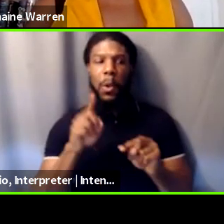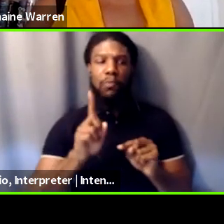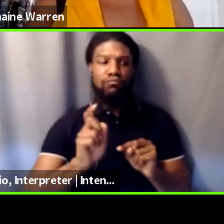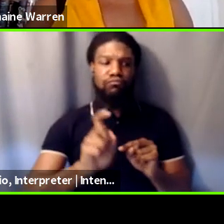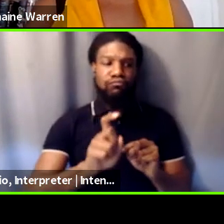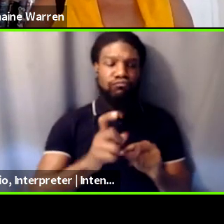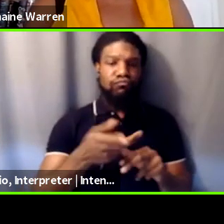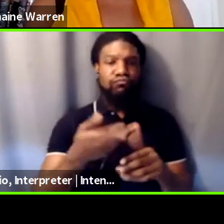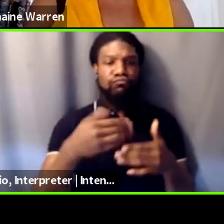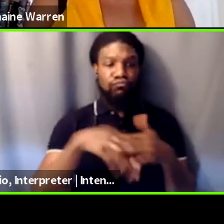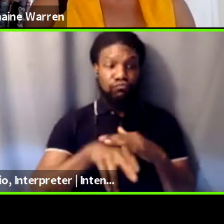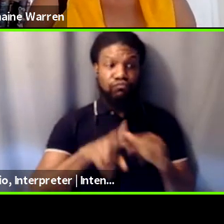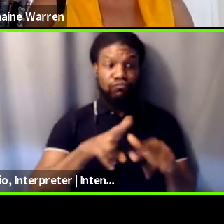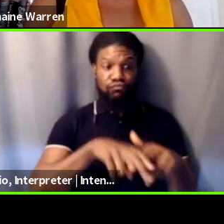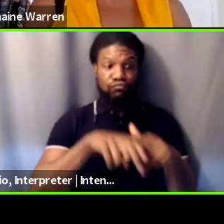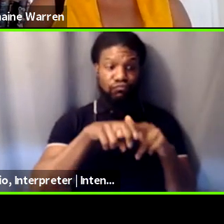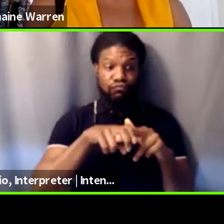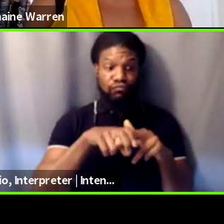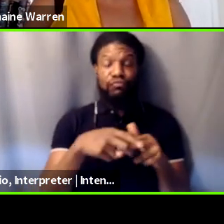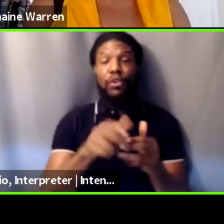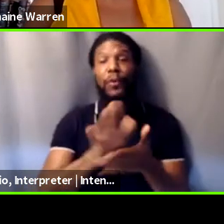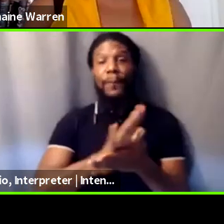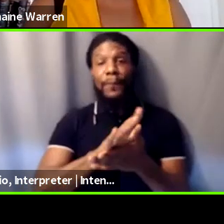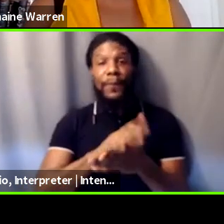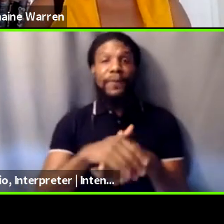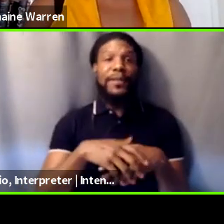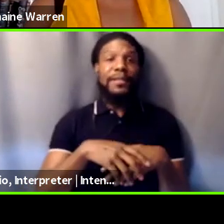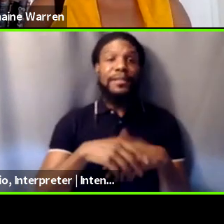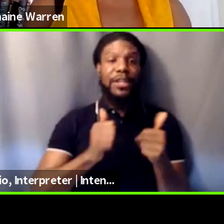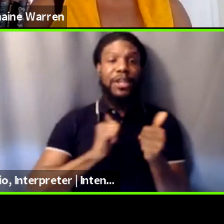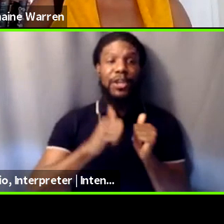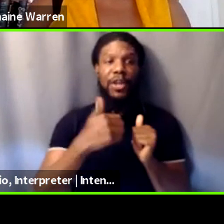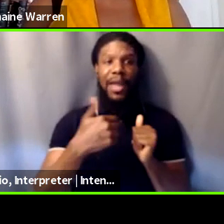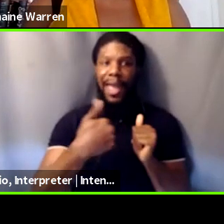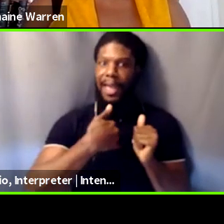represent. Like,